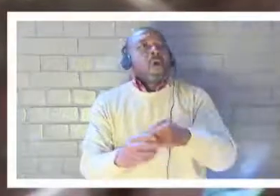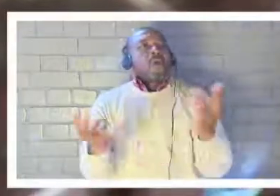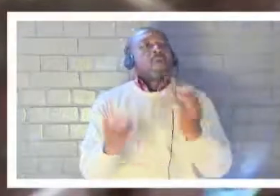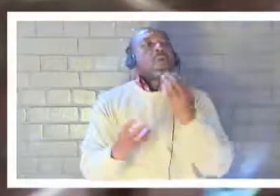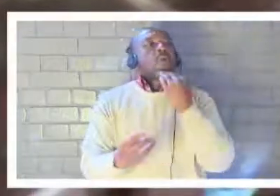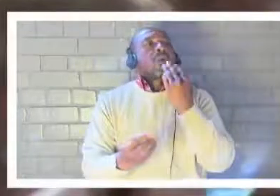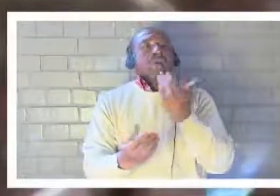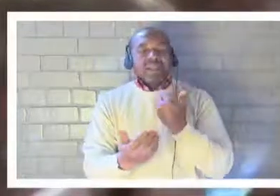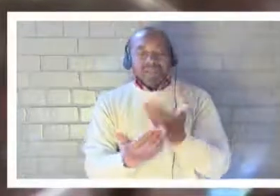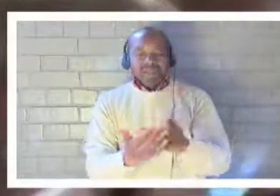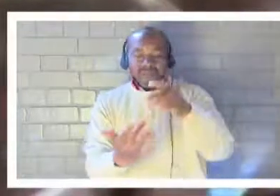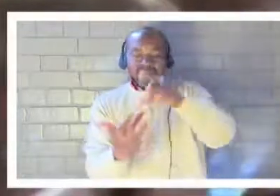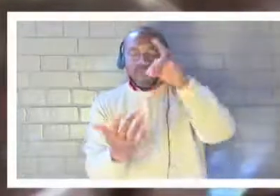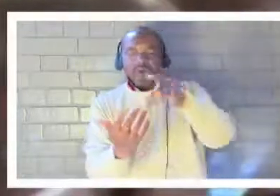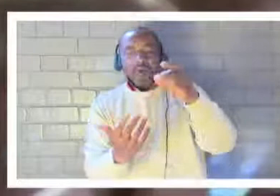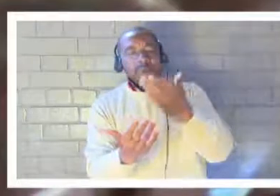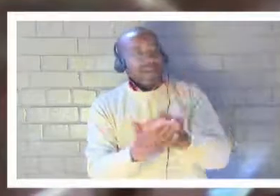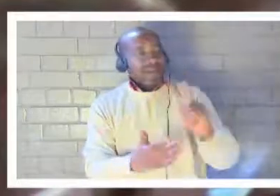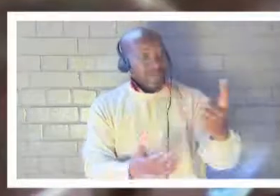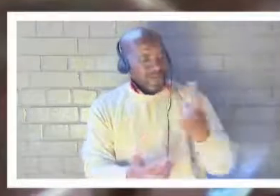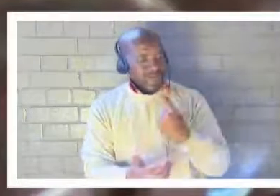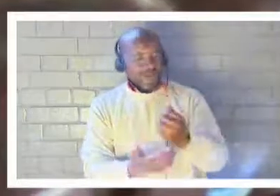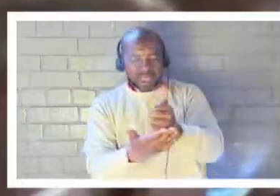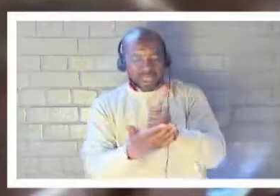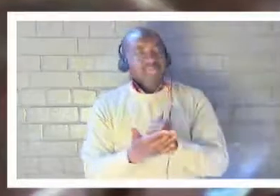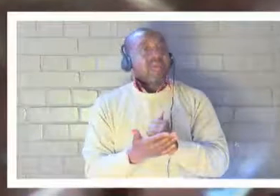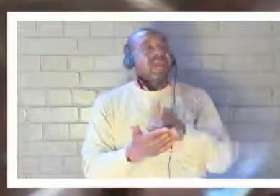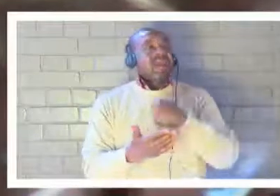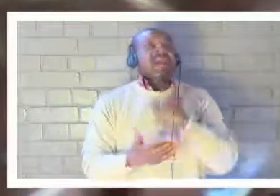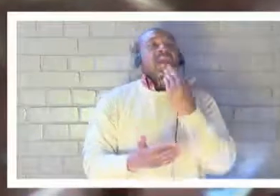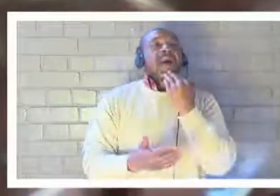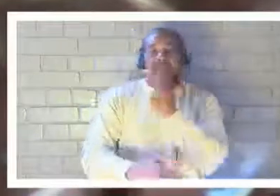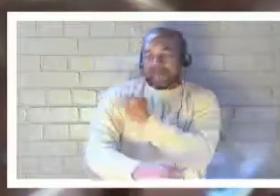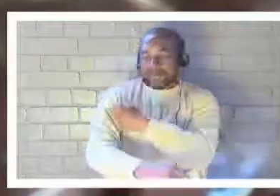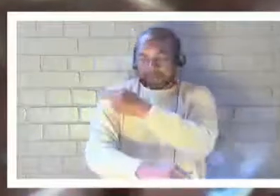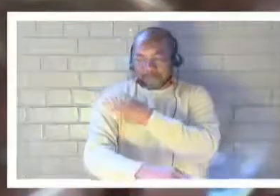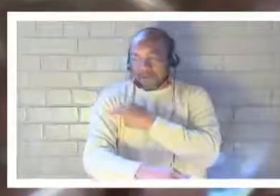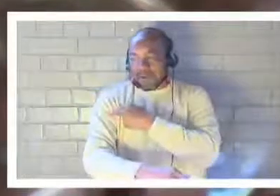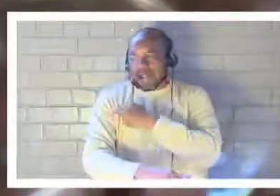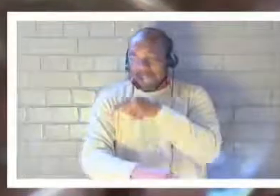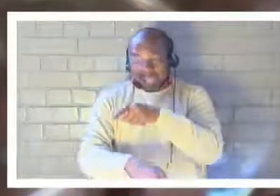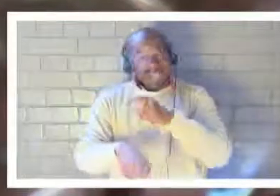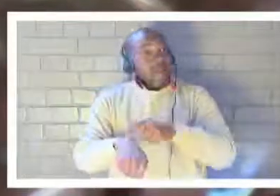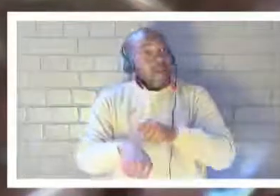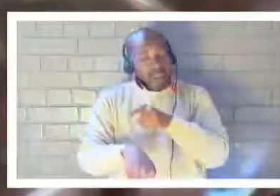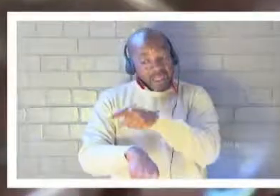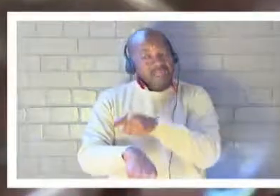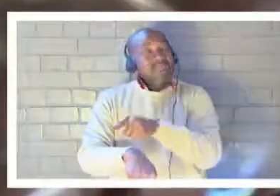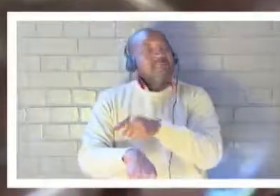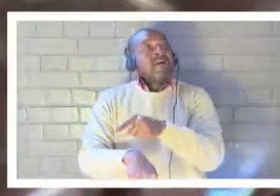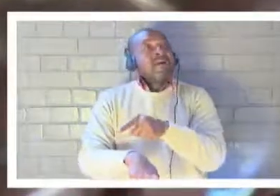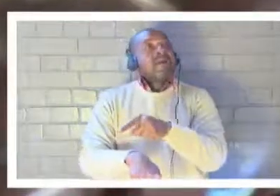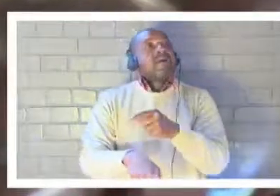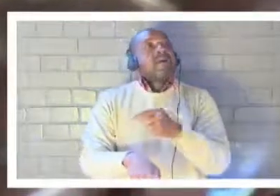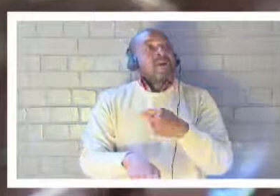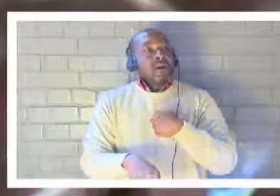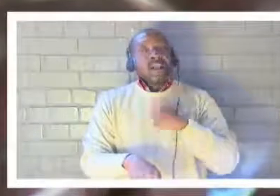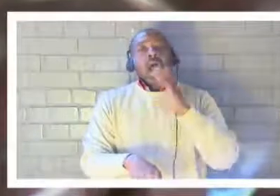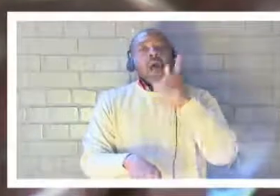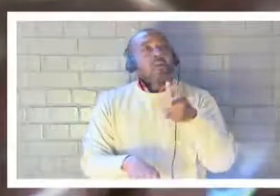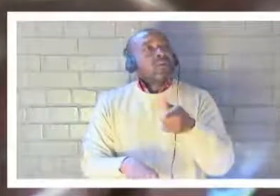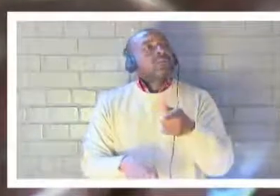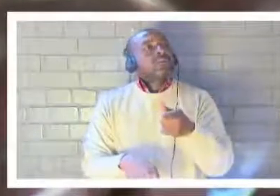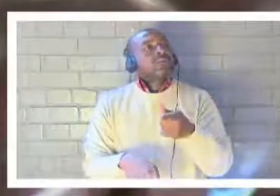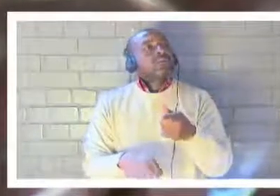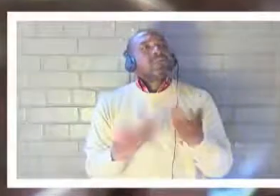as institutions based on the fact that by then, as institutions, we would have identified the number of people that